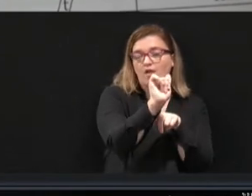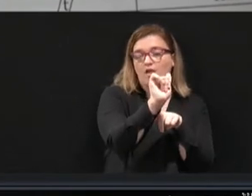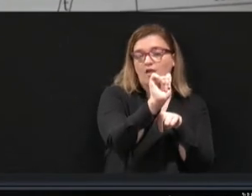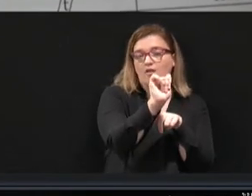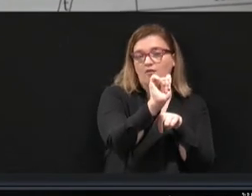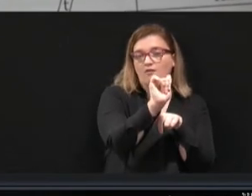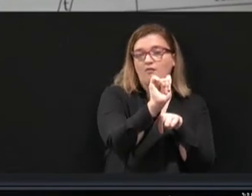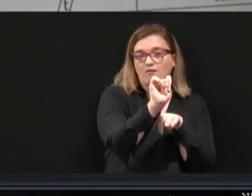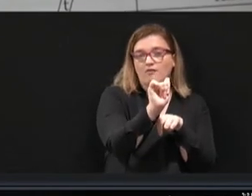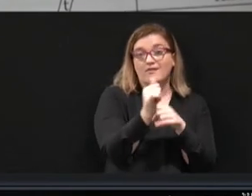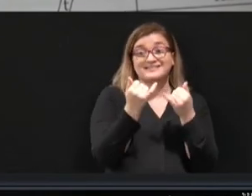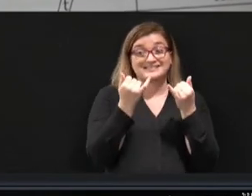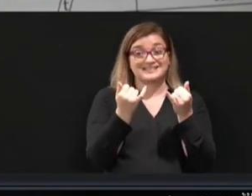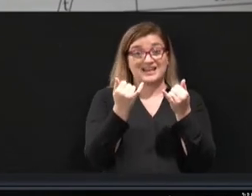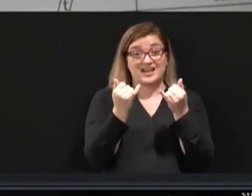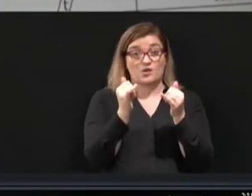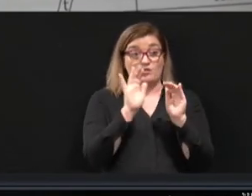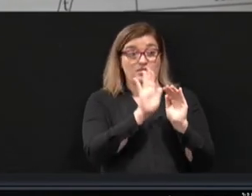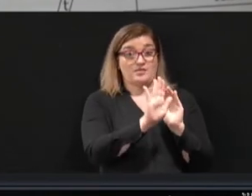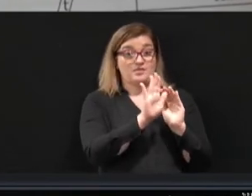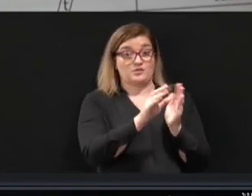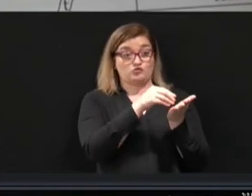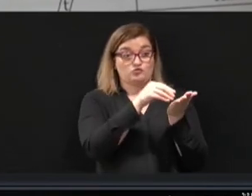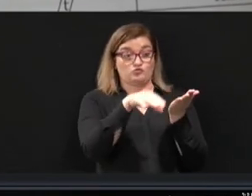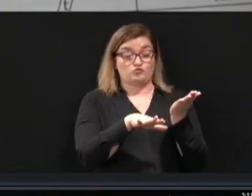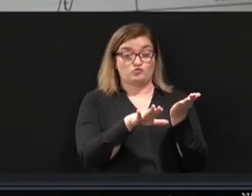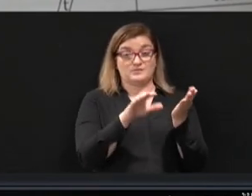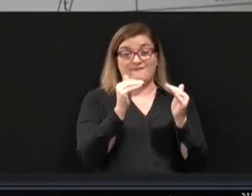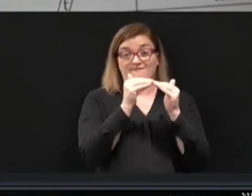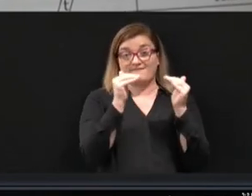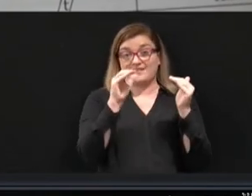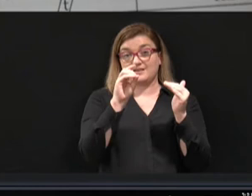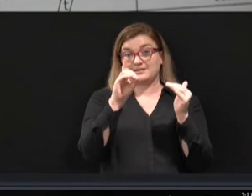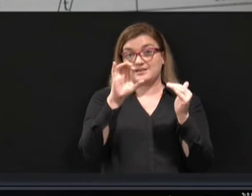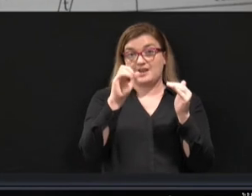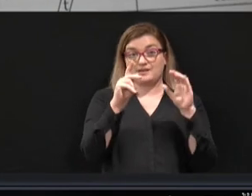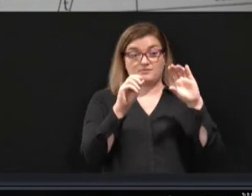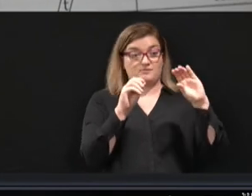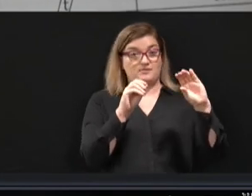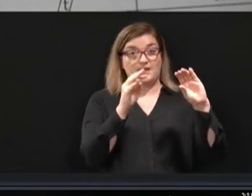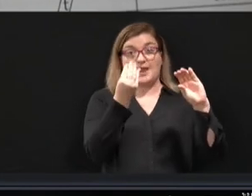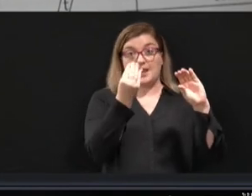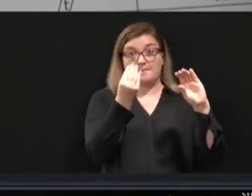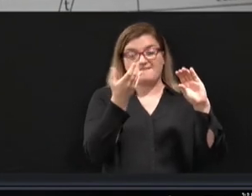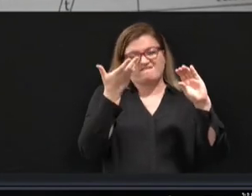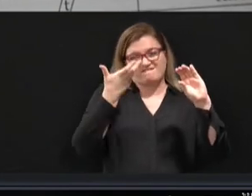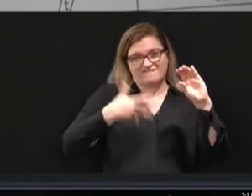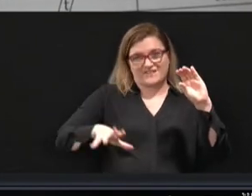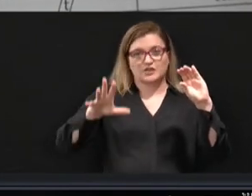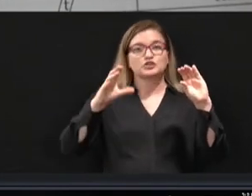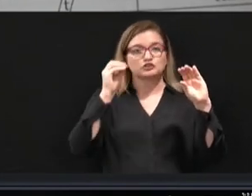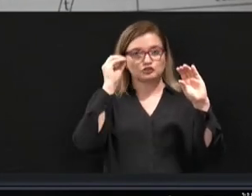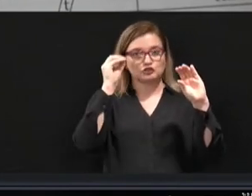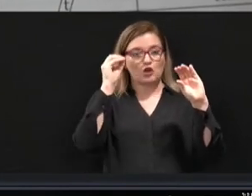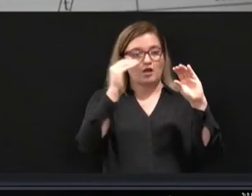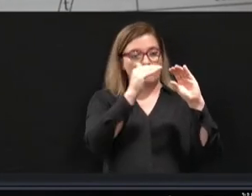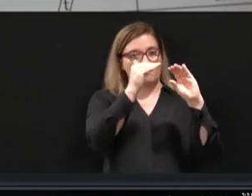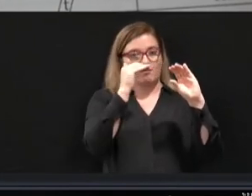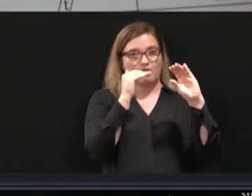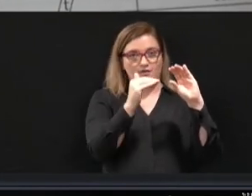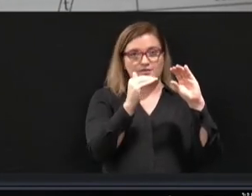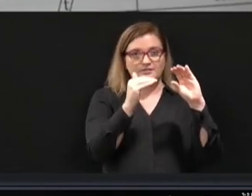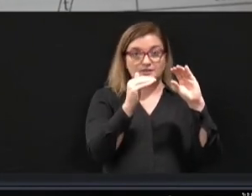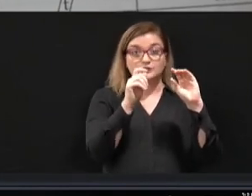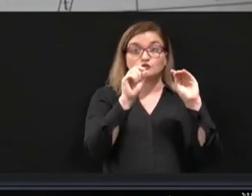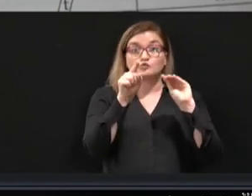would have, the child's fair deck would have the M that you taught before, and then after you have specifically taught